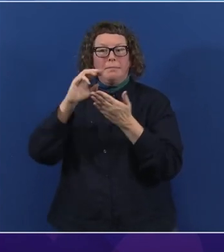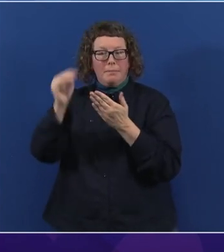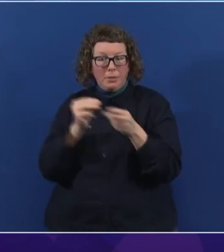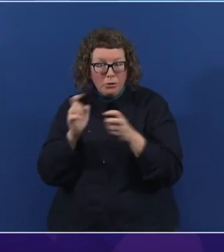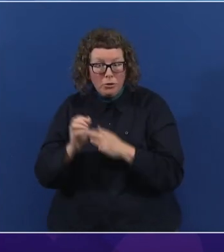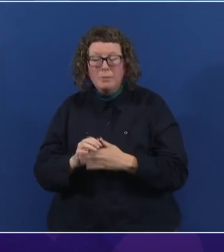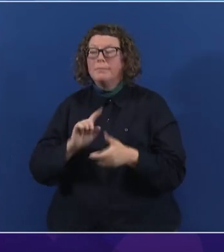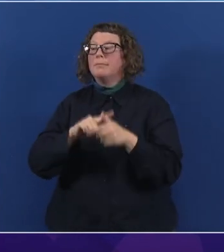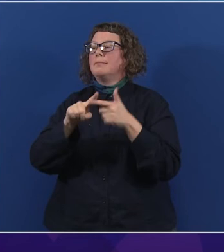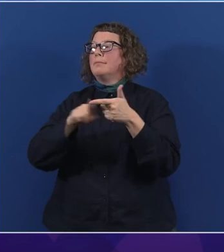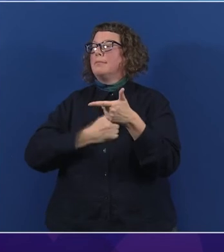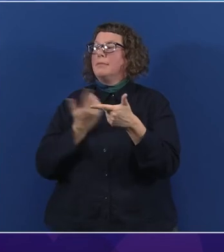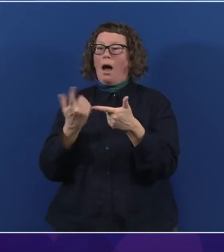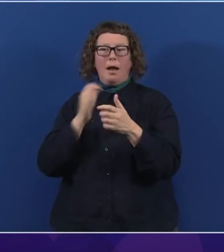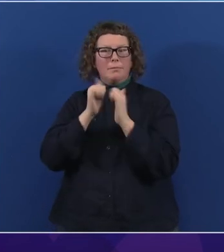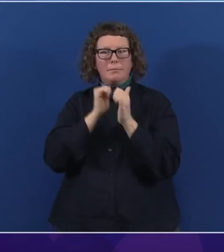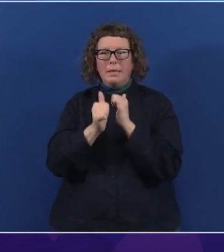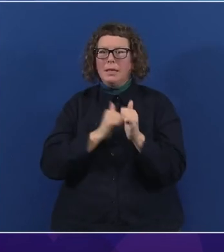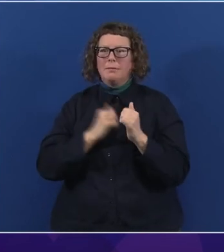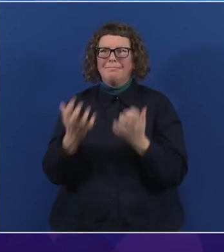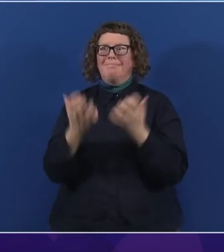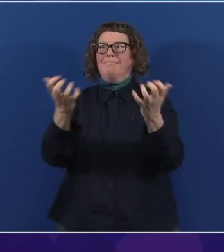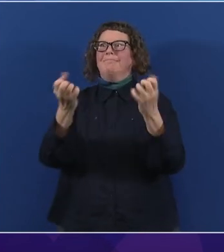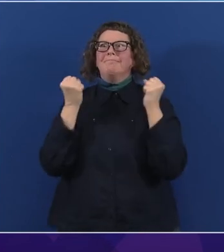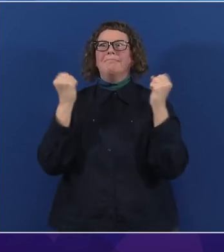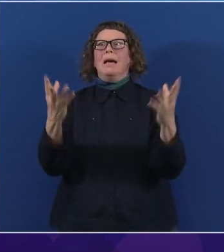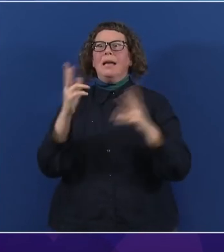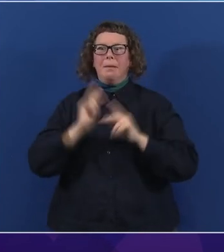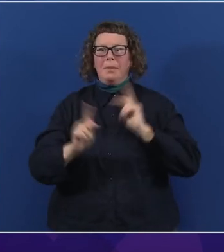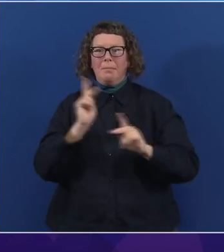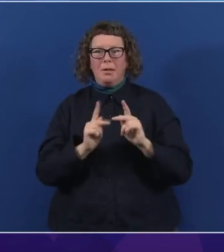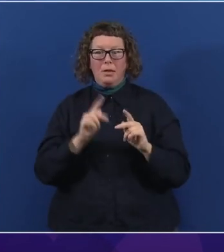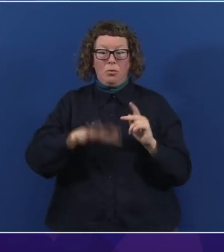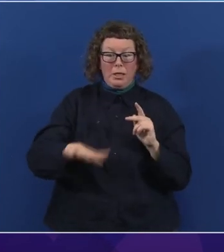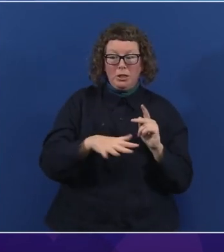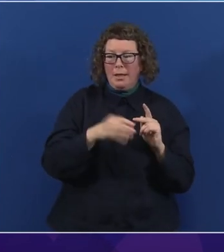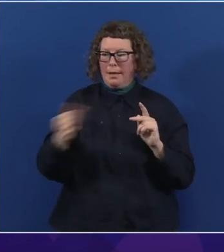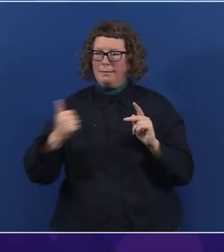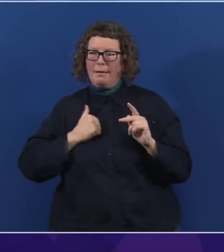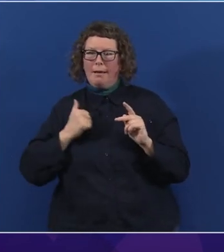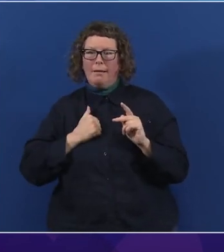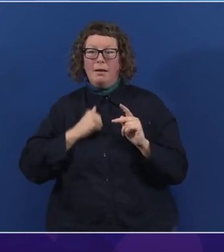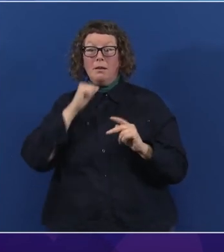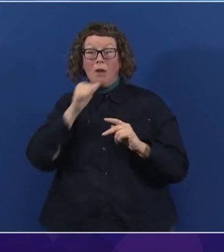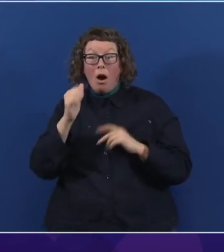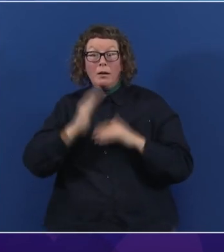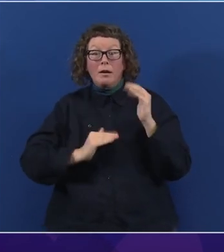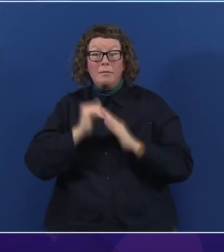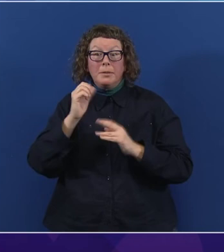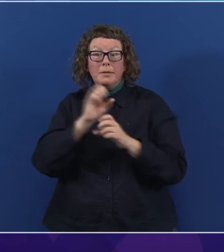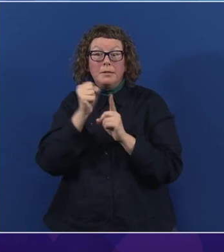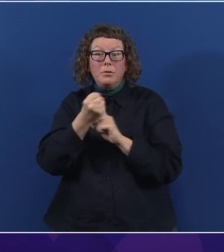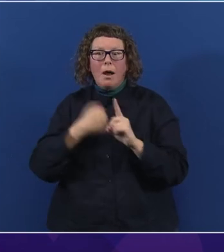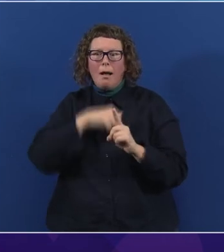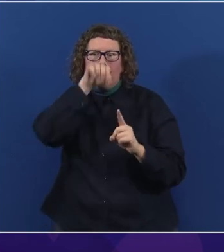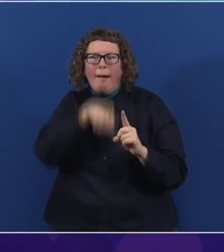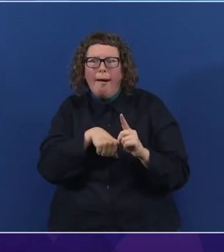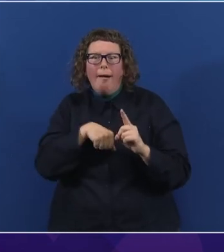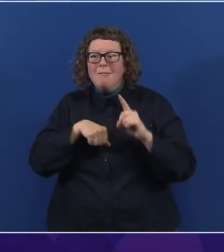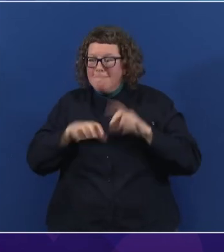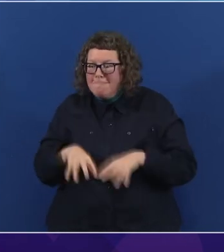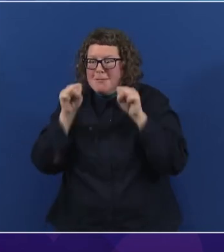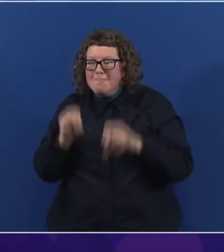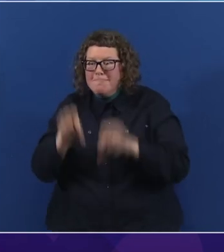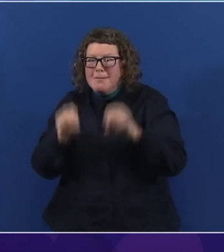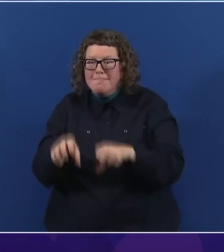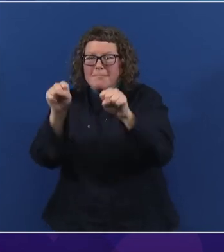in front of hundreds of people. I became hungry for more of these uncomfortable situations. This momentum continued until my final